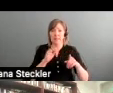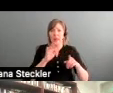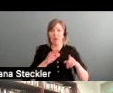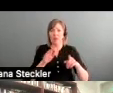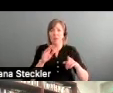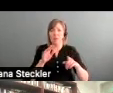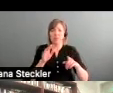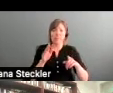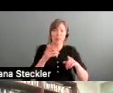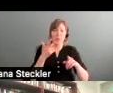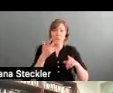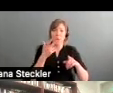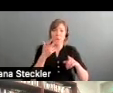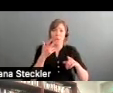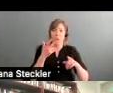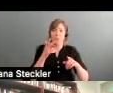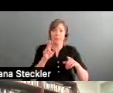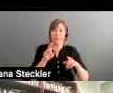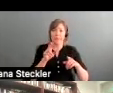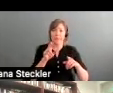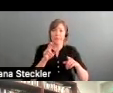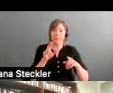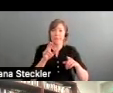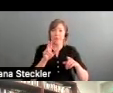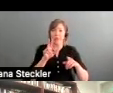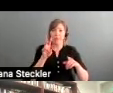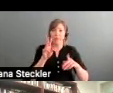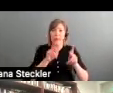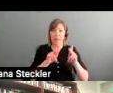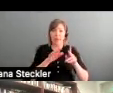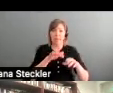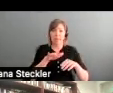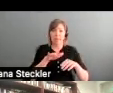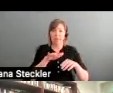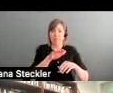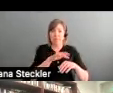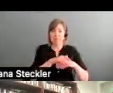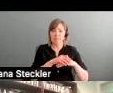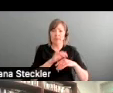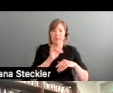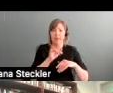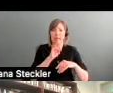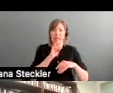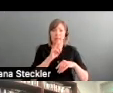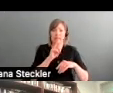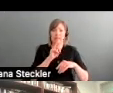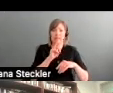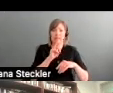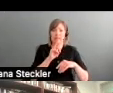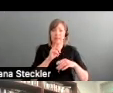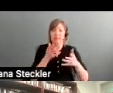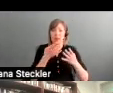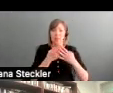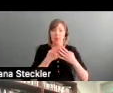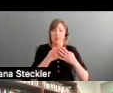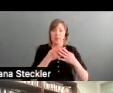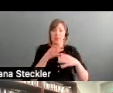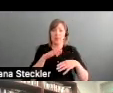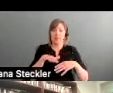black and white men milling about or so. And so this really is kind of evocative of a prison